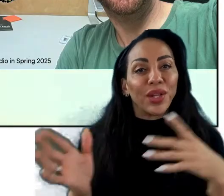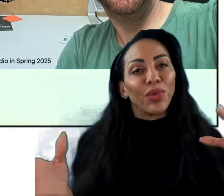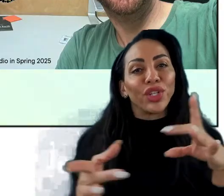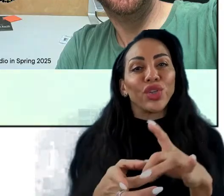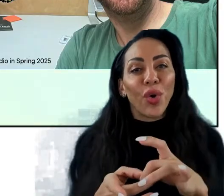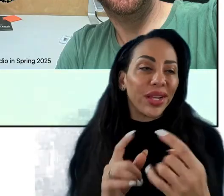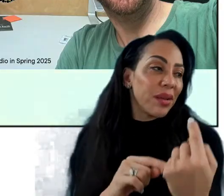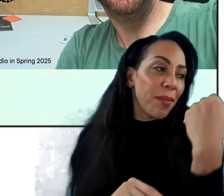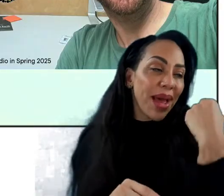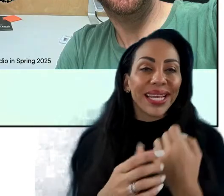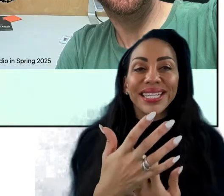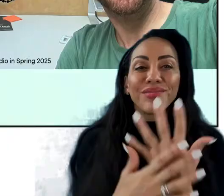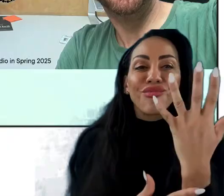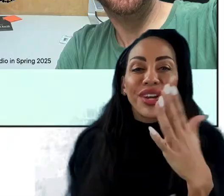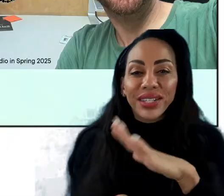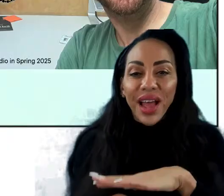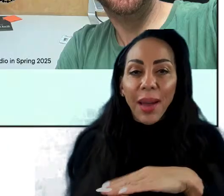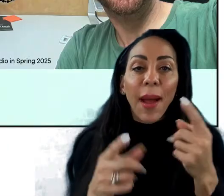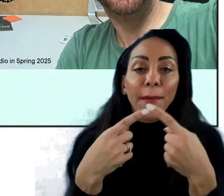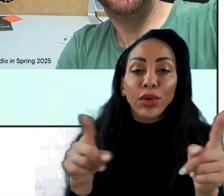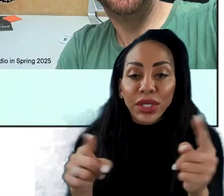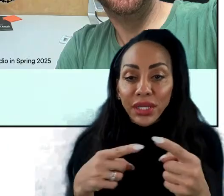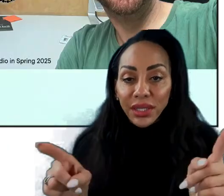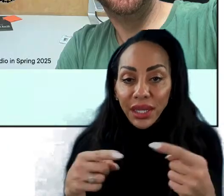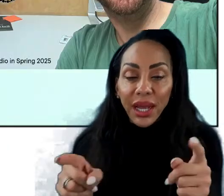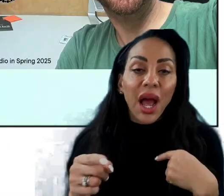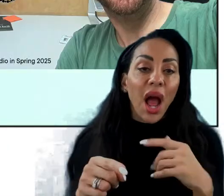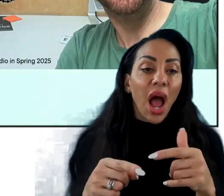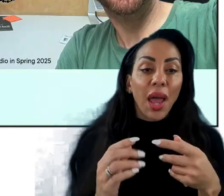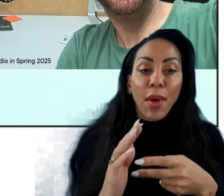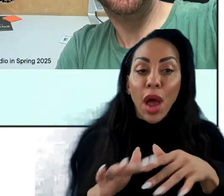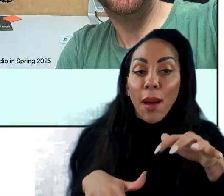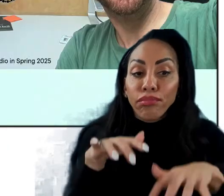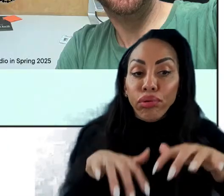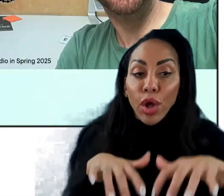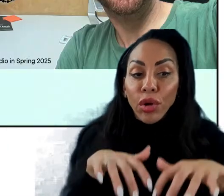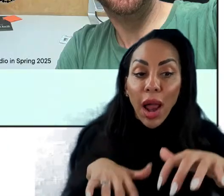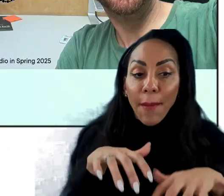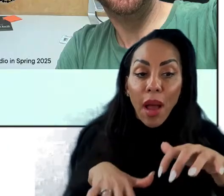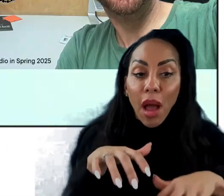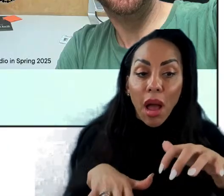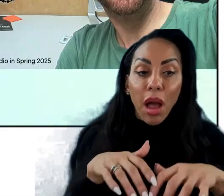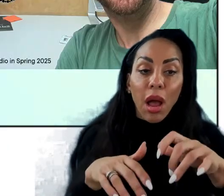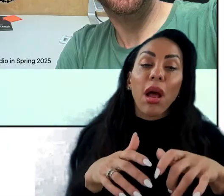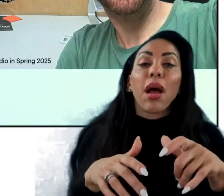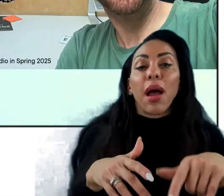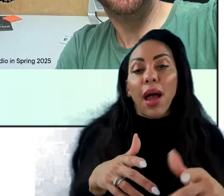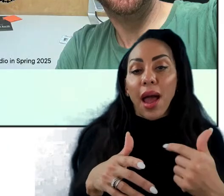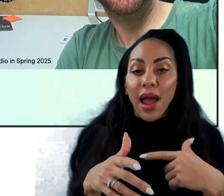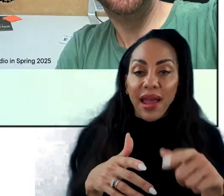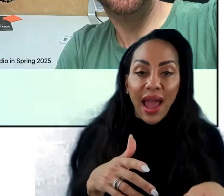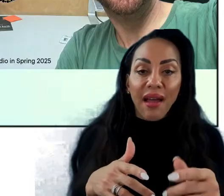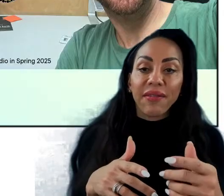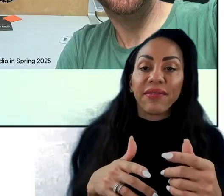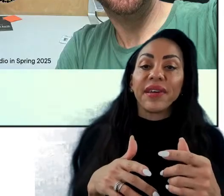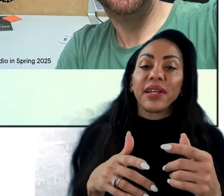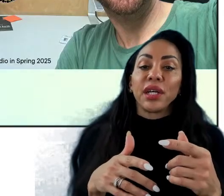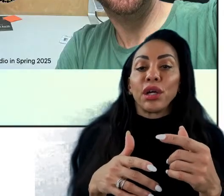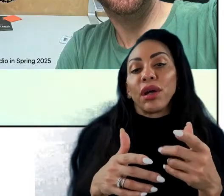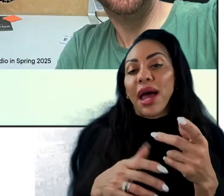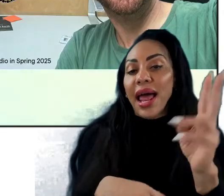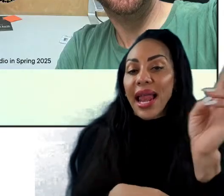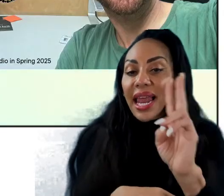I'm a musician. I'm a programmer. In Bristol, I run electronic music open mic nights with We All Play